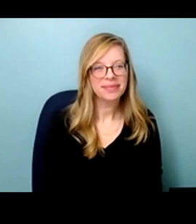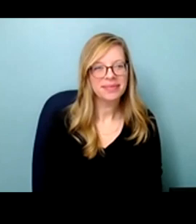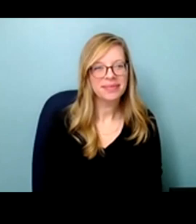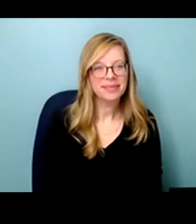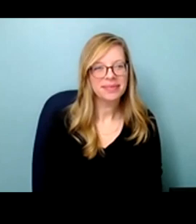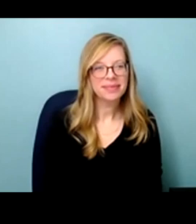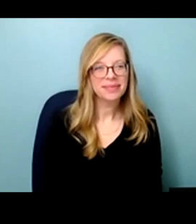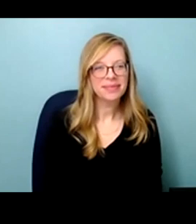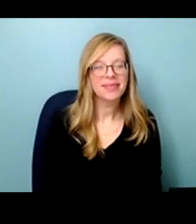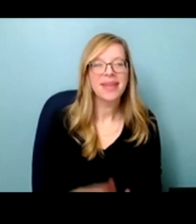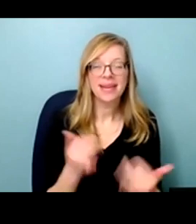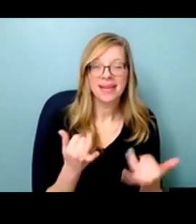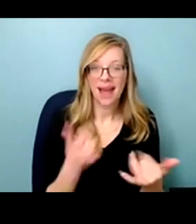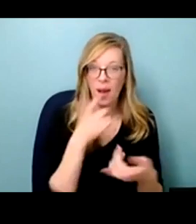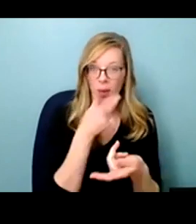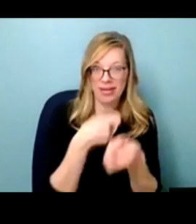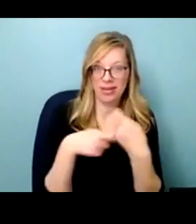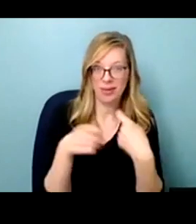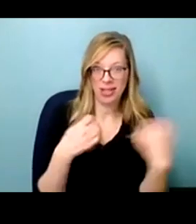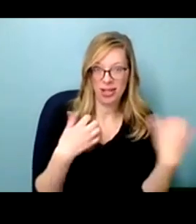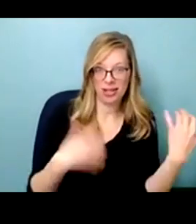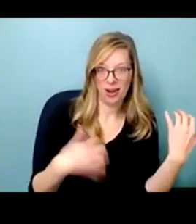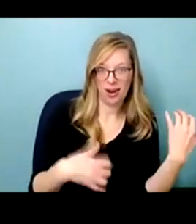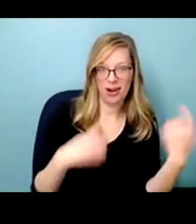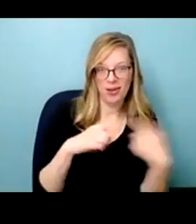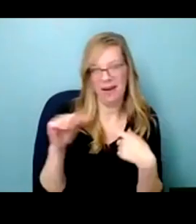Just gonna switch my guitar.